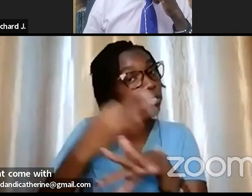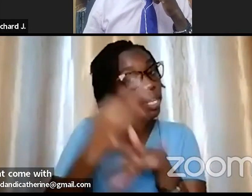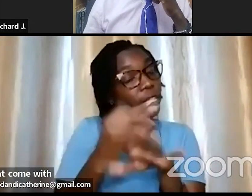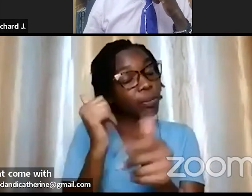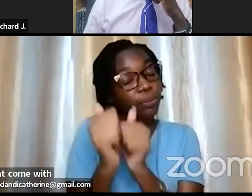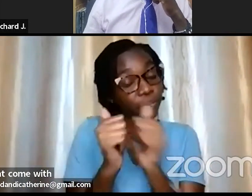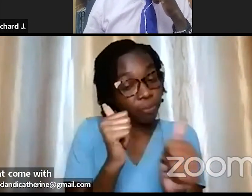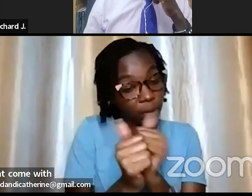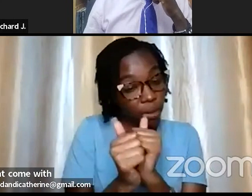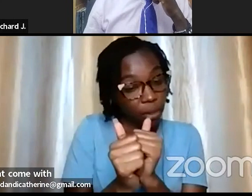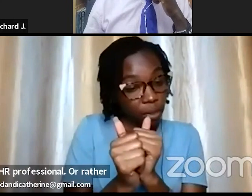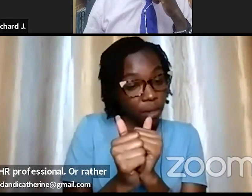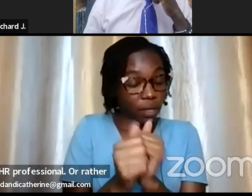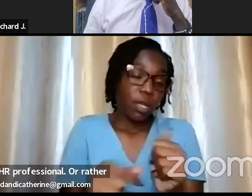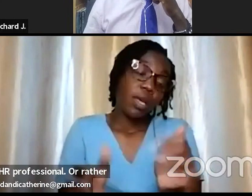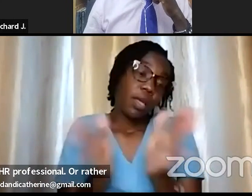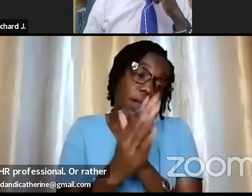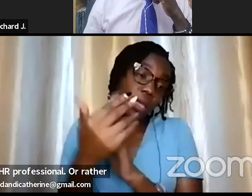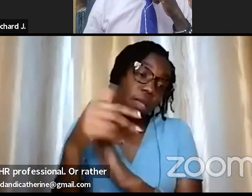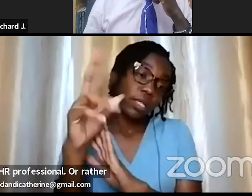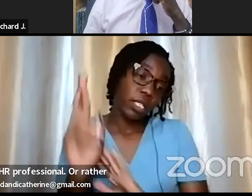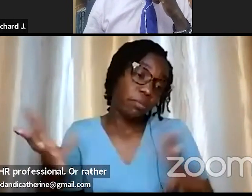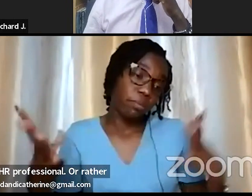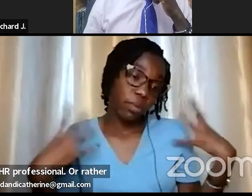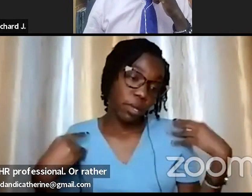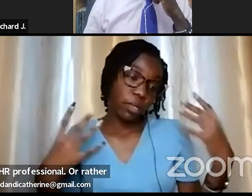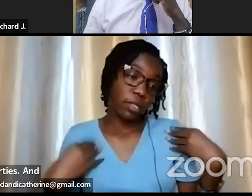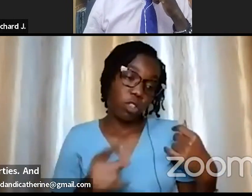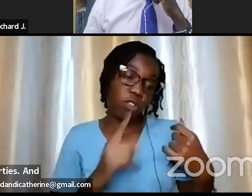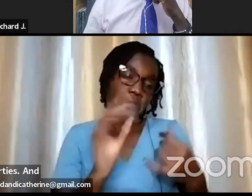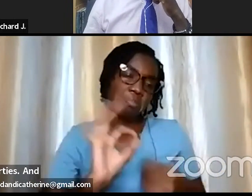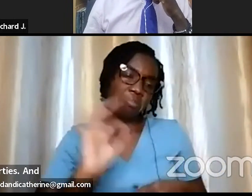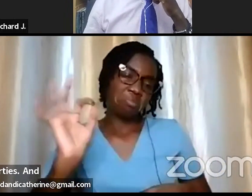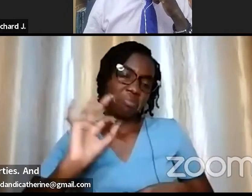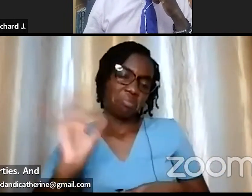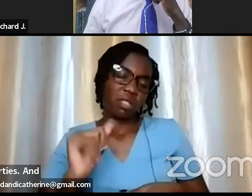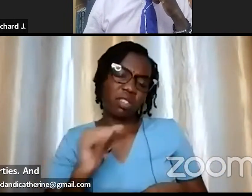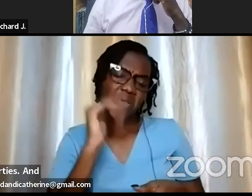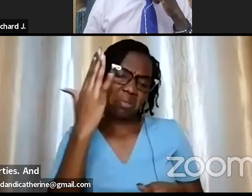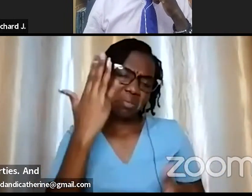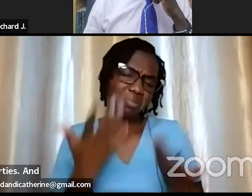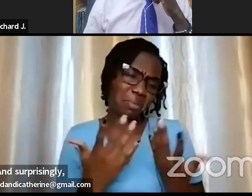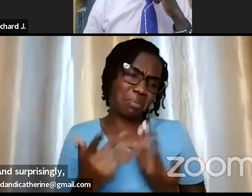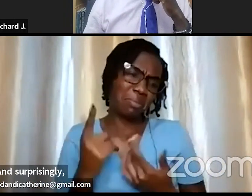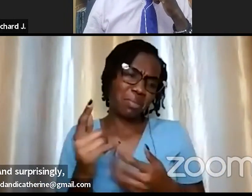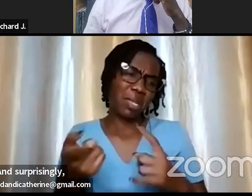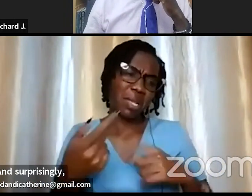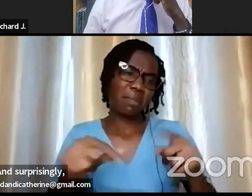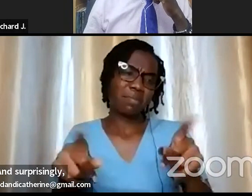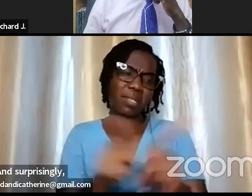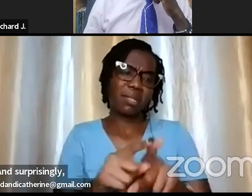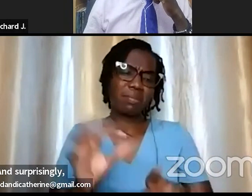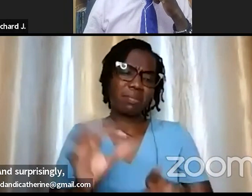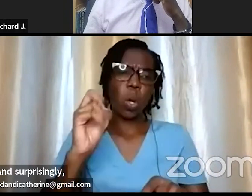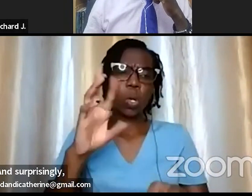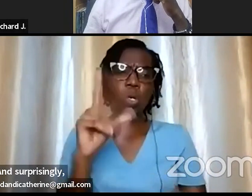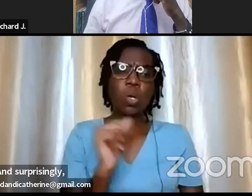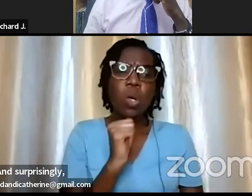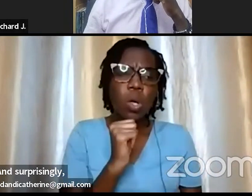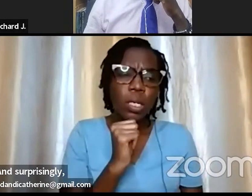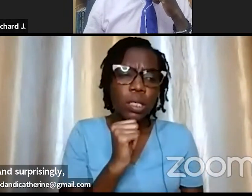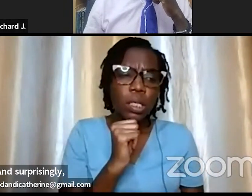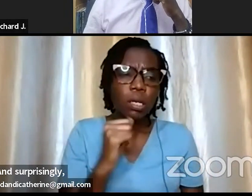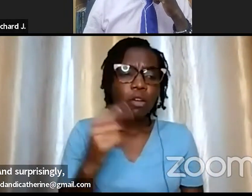rather the HR practice. And surprisingly, or I don't know whether this comes as a surprise or not, to Anne and our